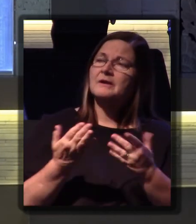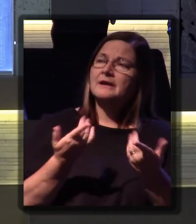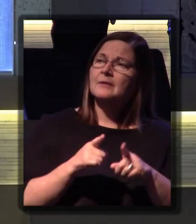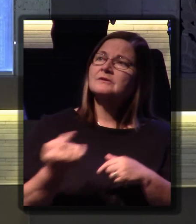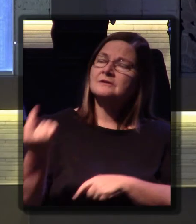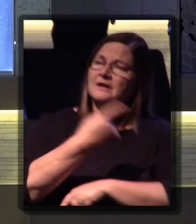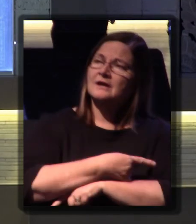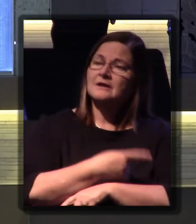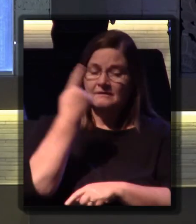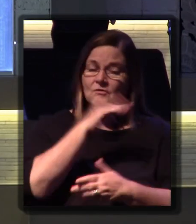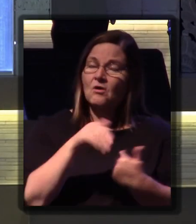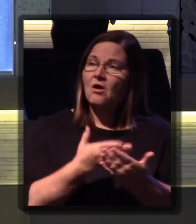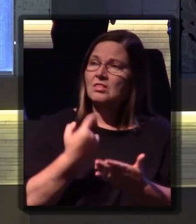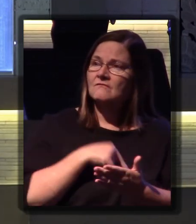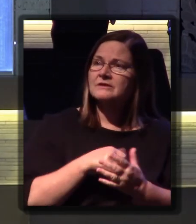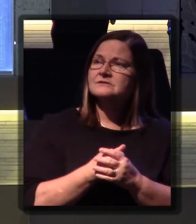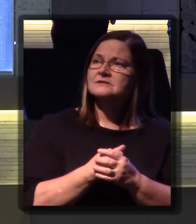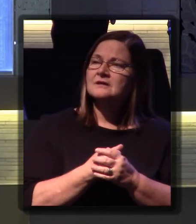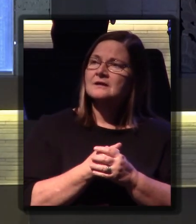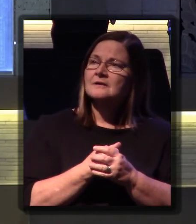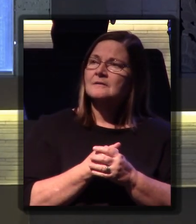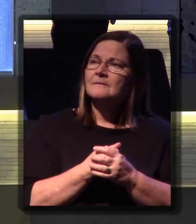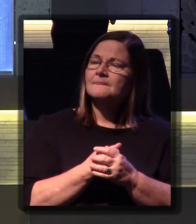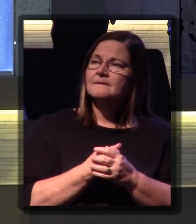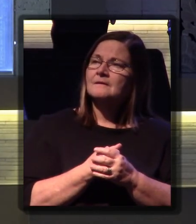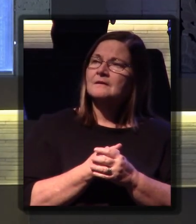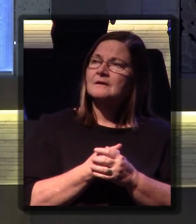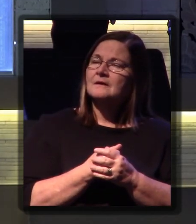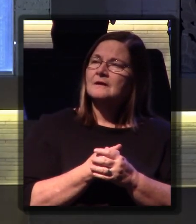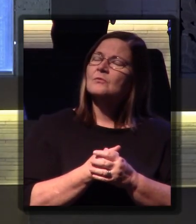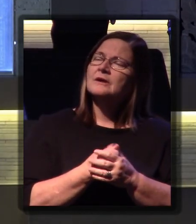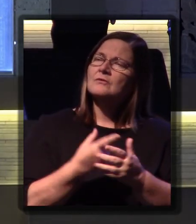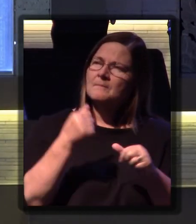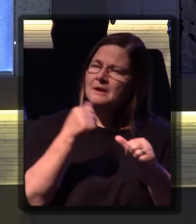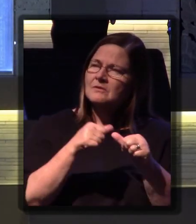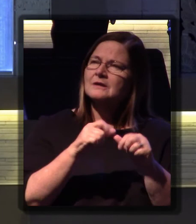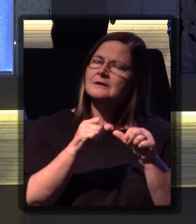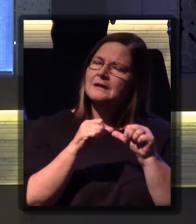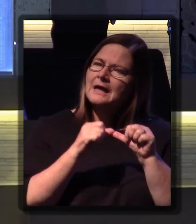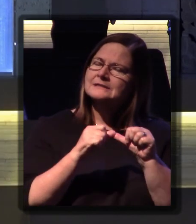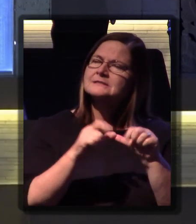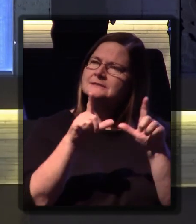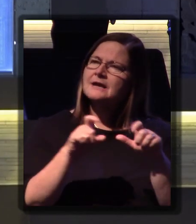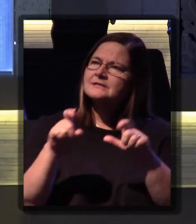and respond in faith. May today be that day. And Lord, for all of us,